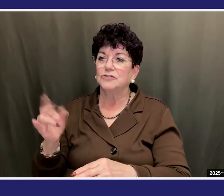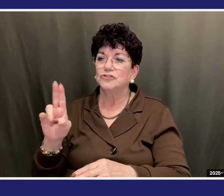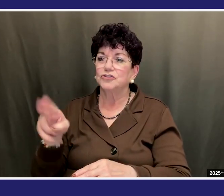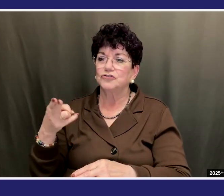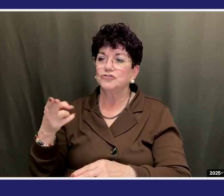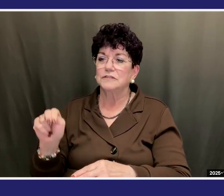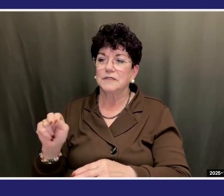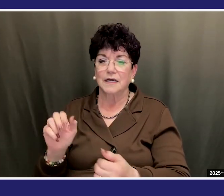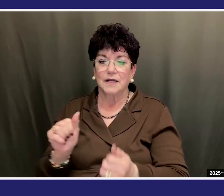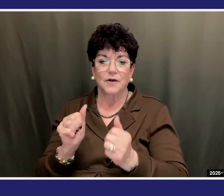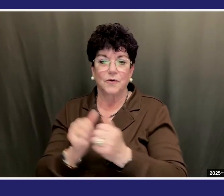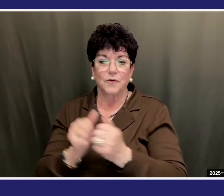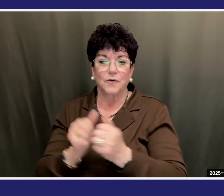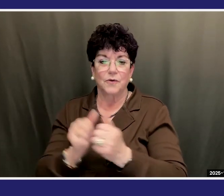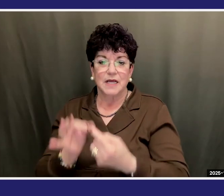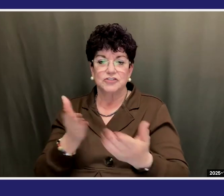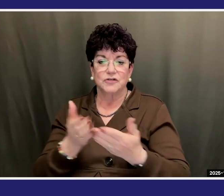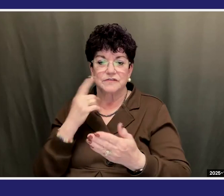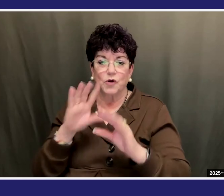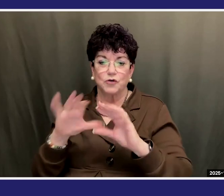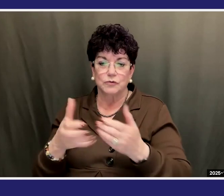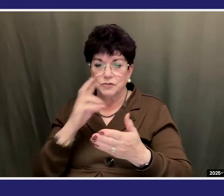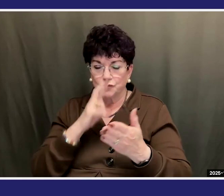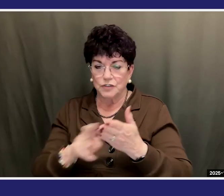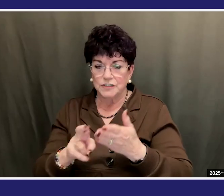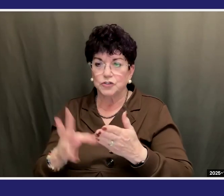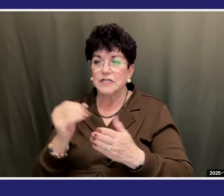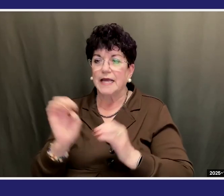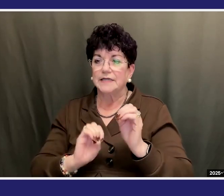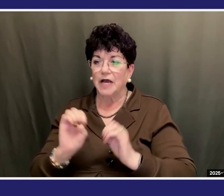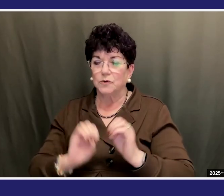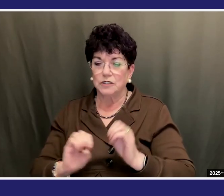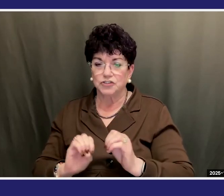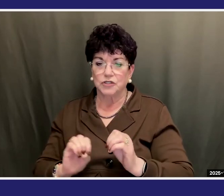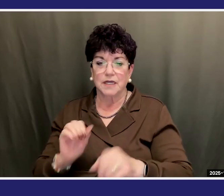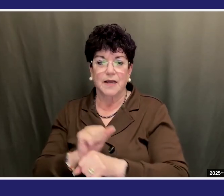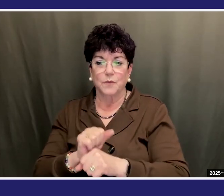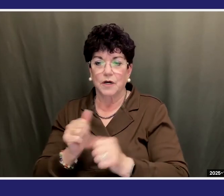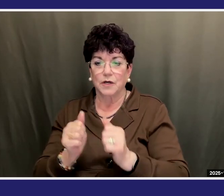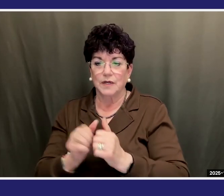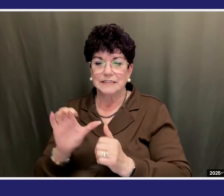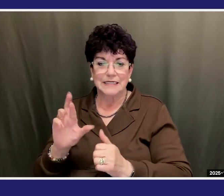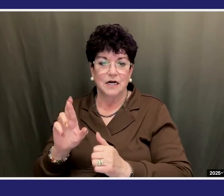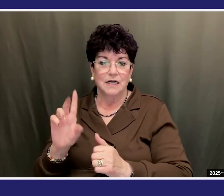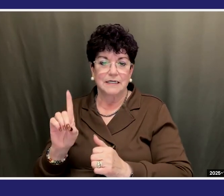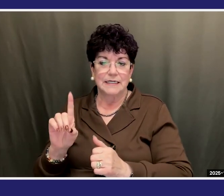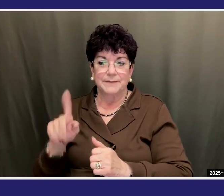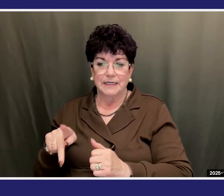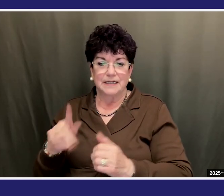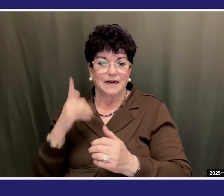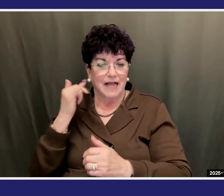Groups Research and Evaluation. I've worked with the California Reducing Disparities Project, the CRDP, for the past 10